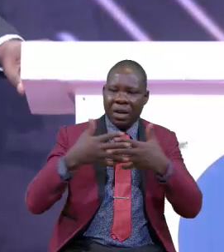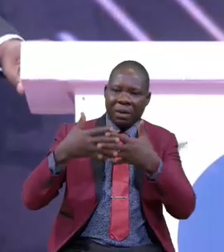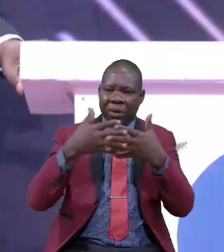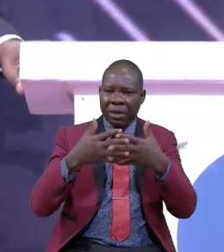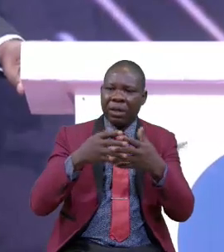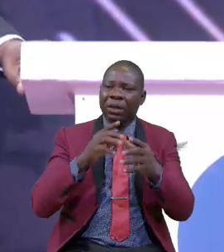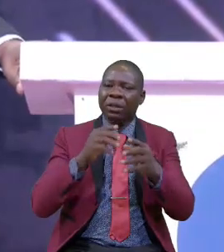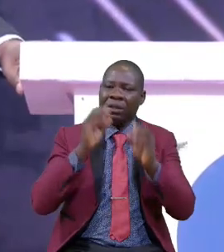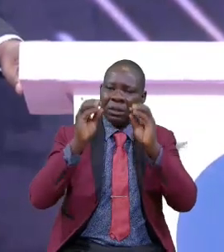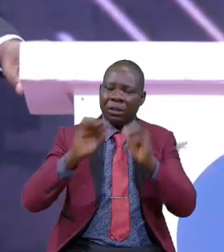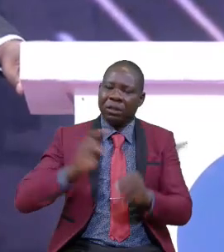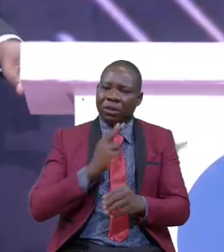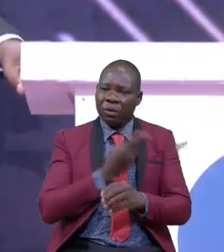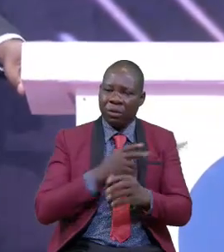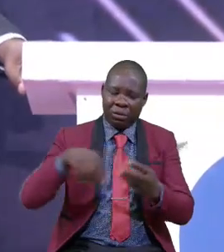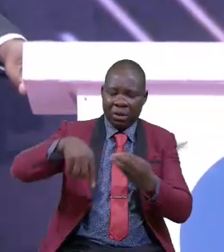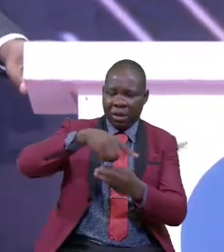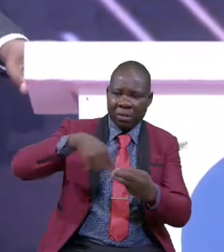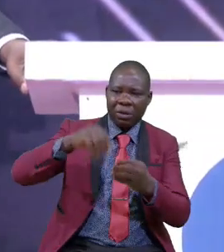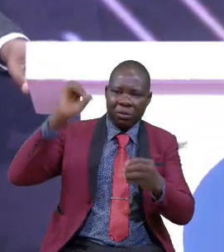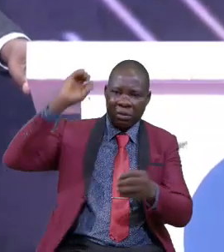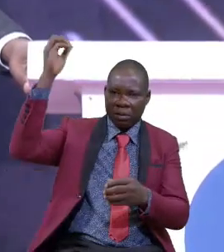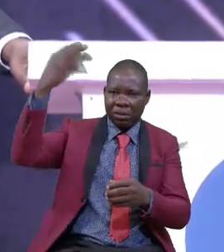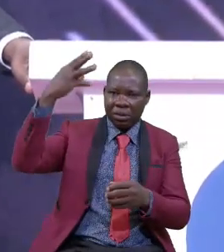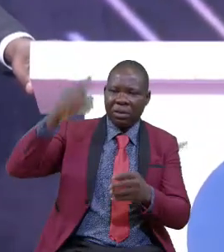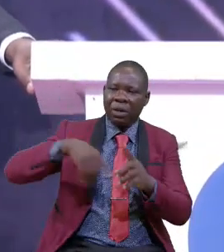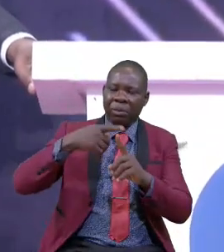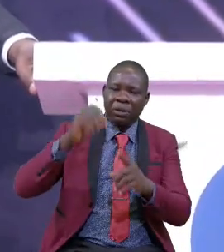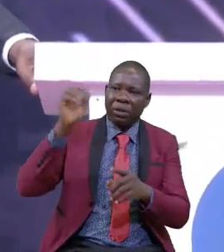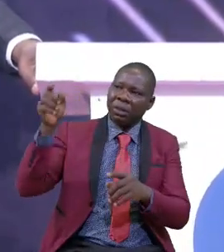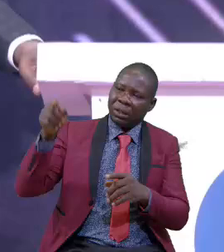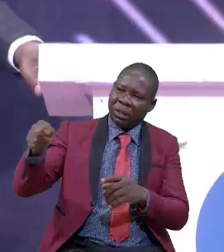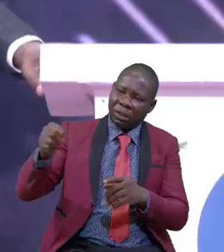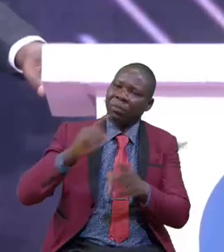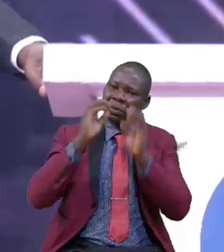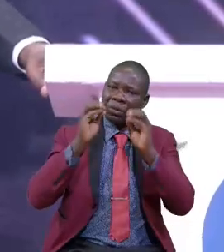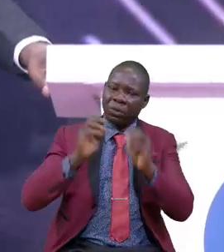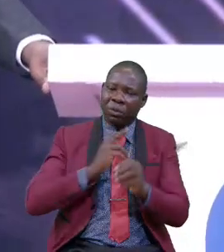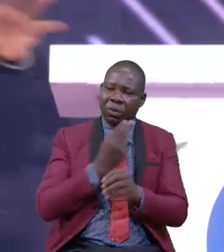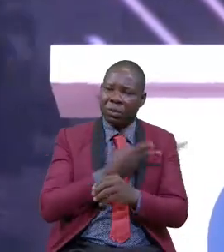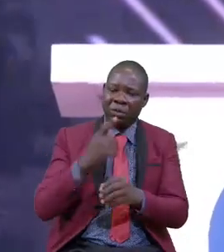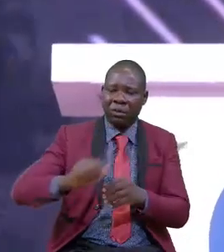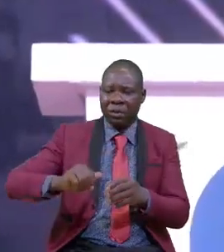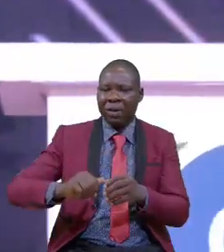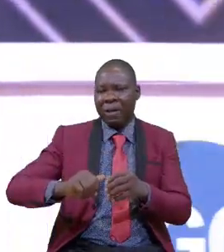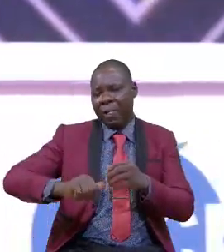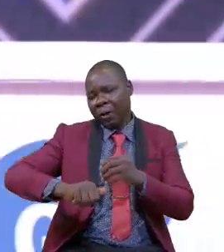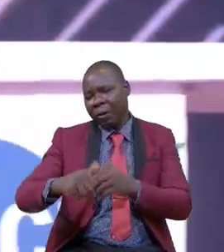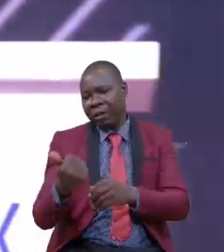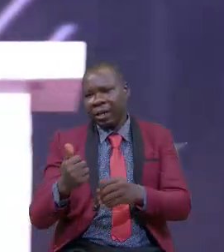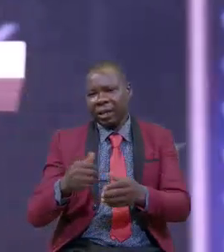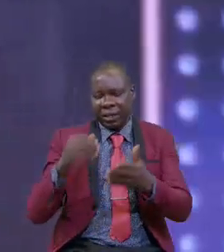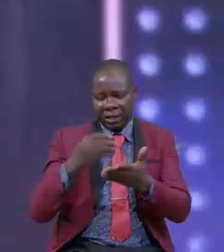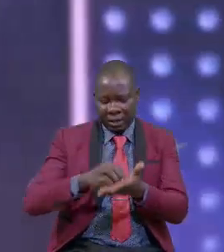as he taught us, the following lesson, the following session, he asked us,